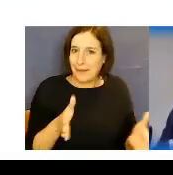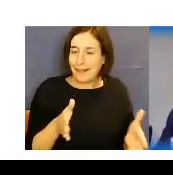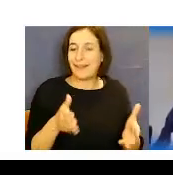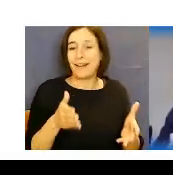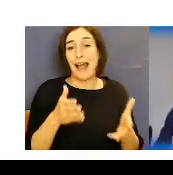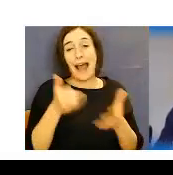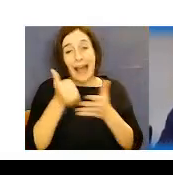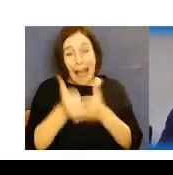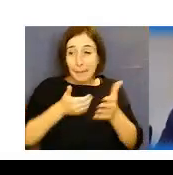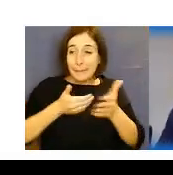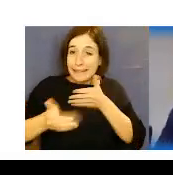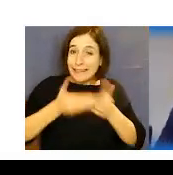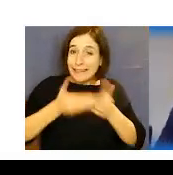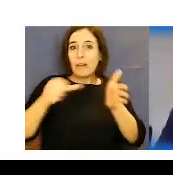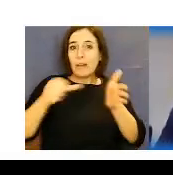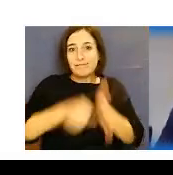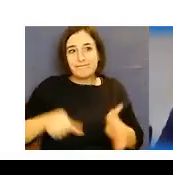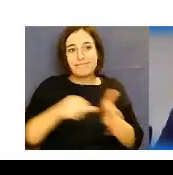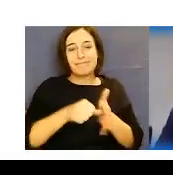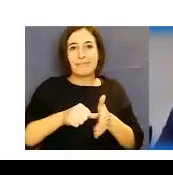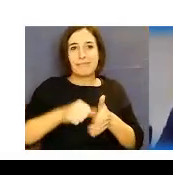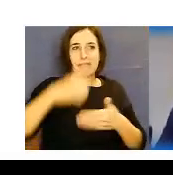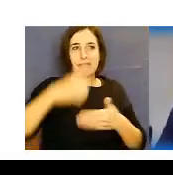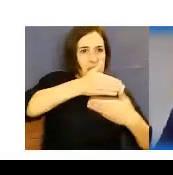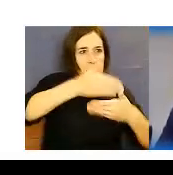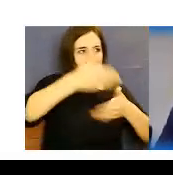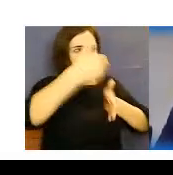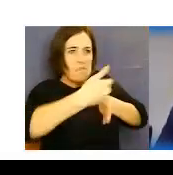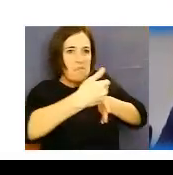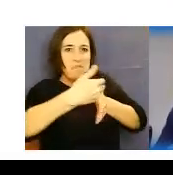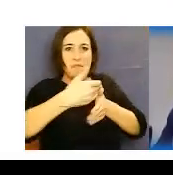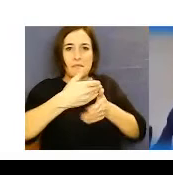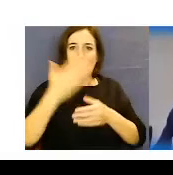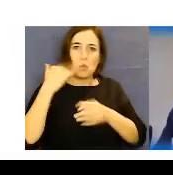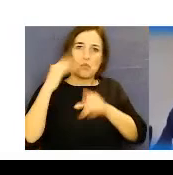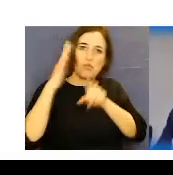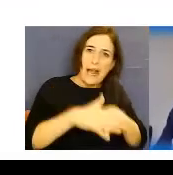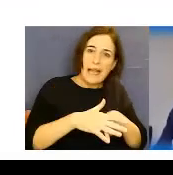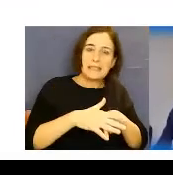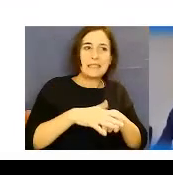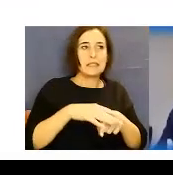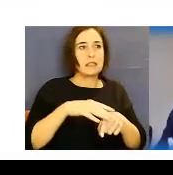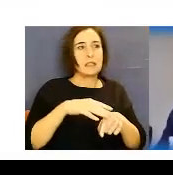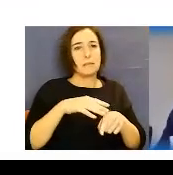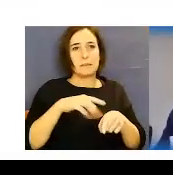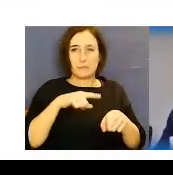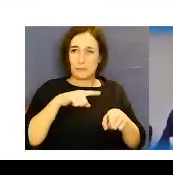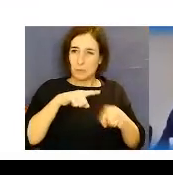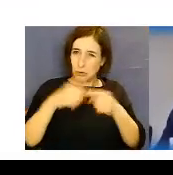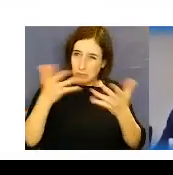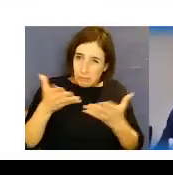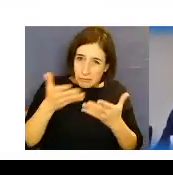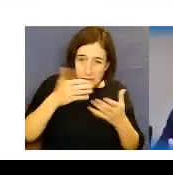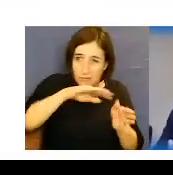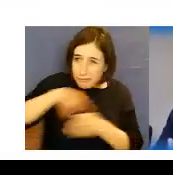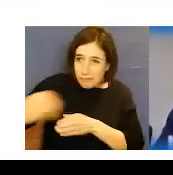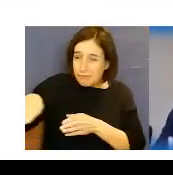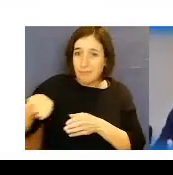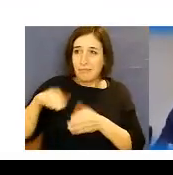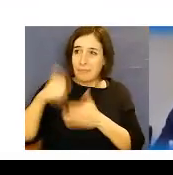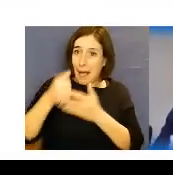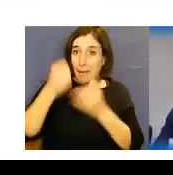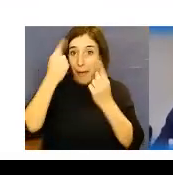also understanding each other and, you know, people who were actually never engaging, you know, from different backgrounds. We managed to actually do that